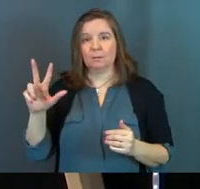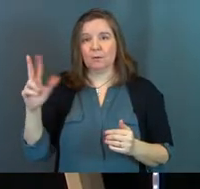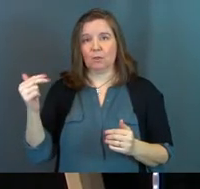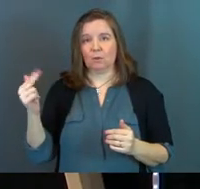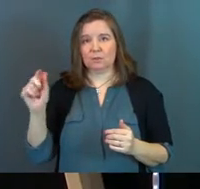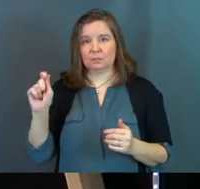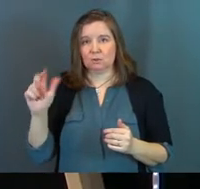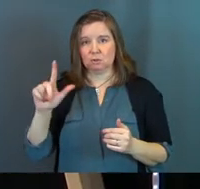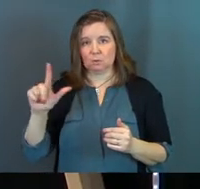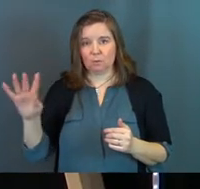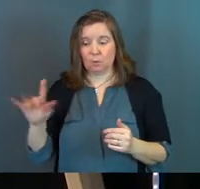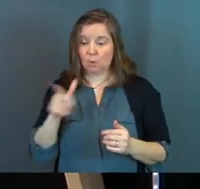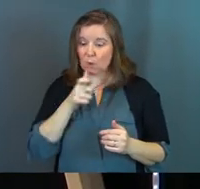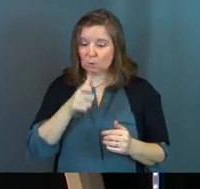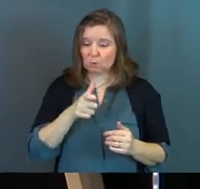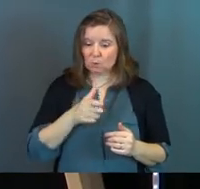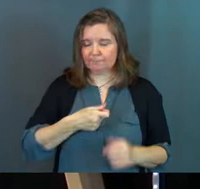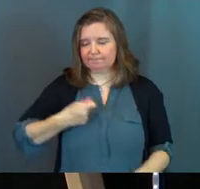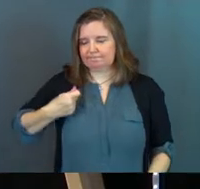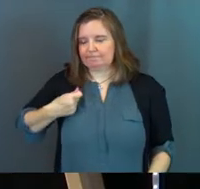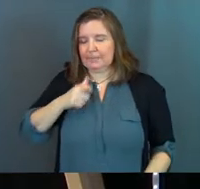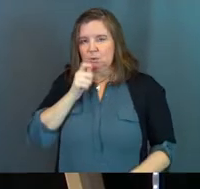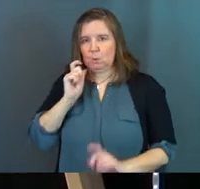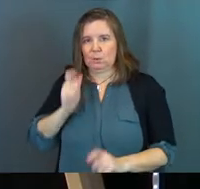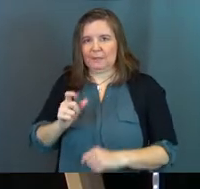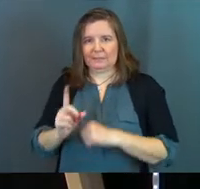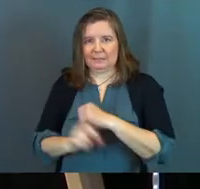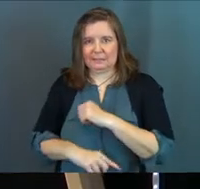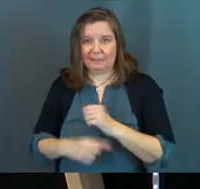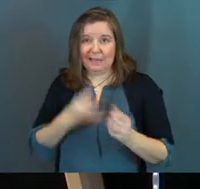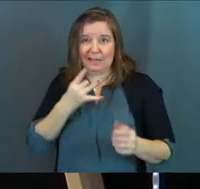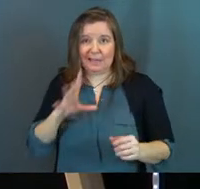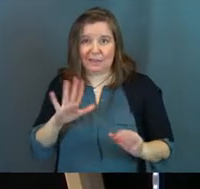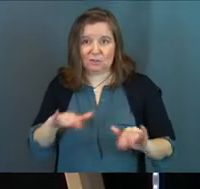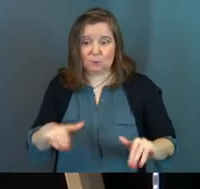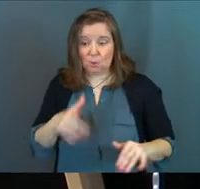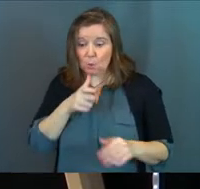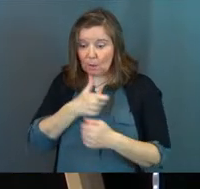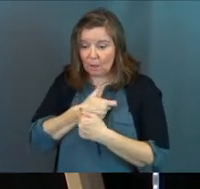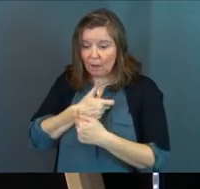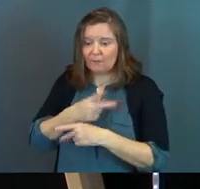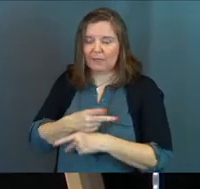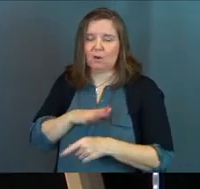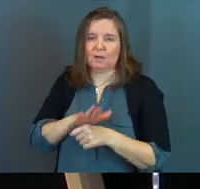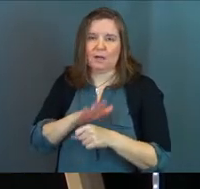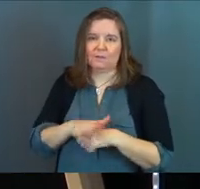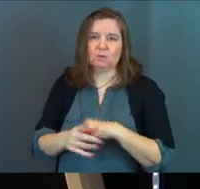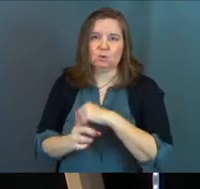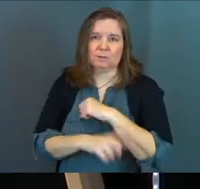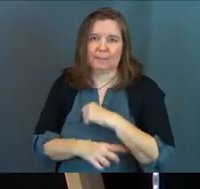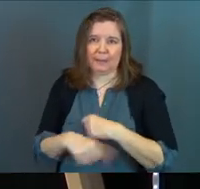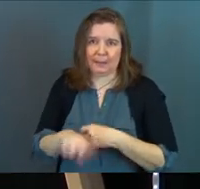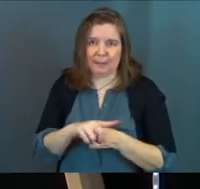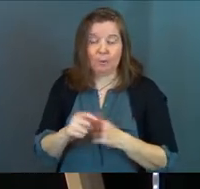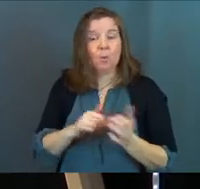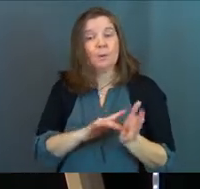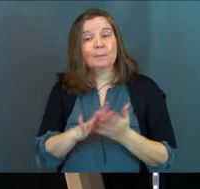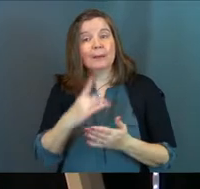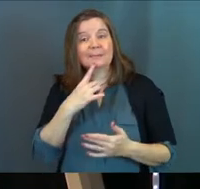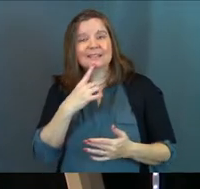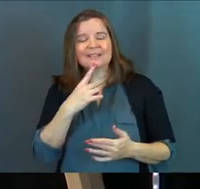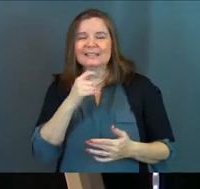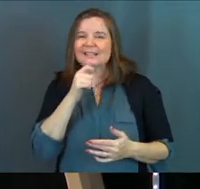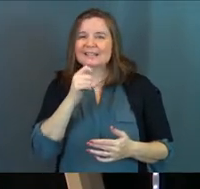13:24. Those who spare the rod of discipline hate their children. Those who love their children care enough to discipline them. What the Bible is